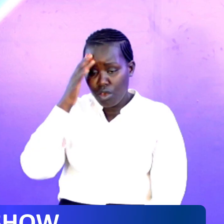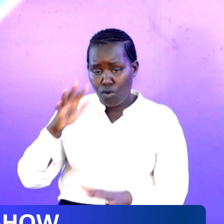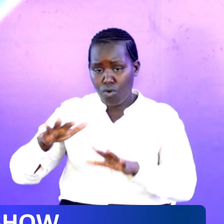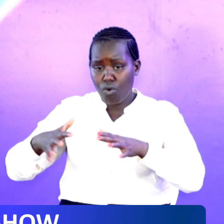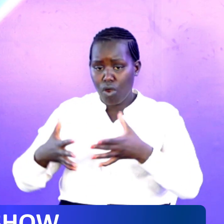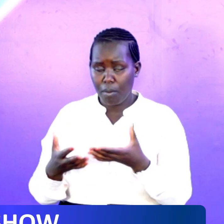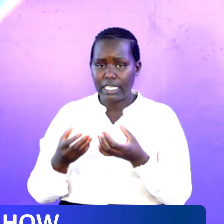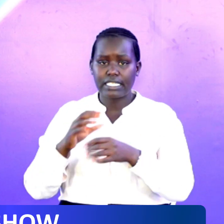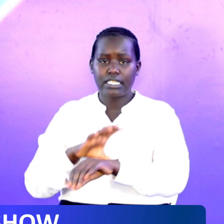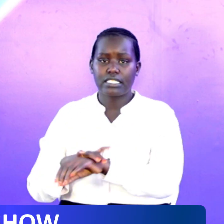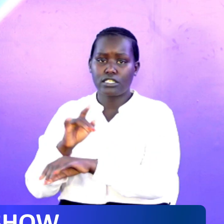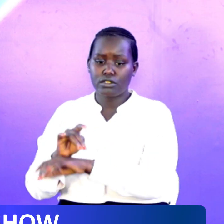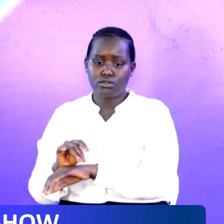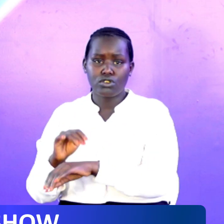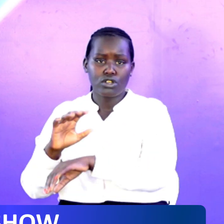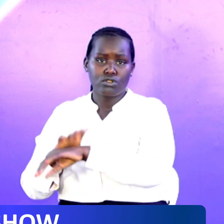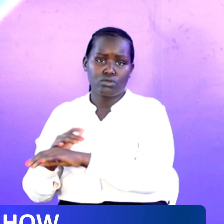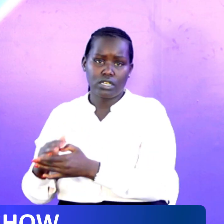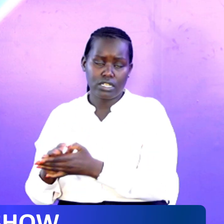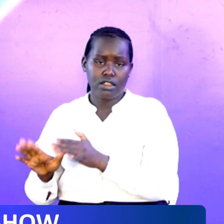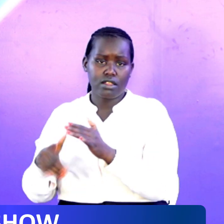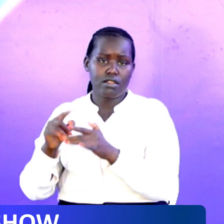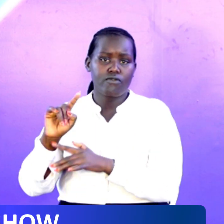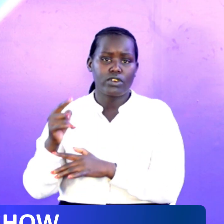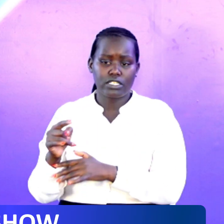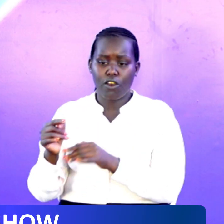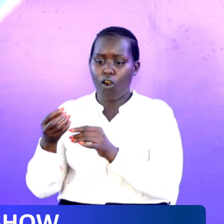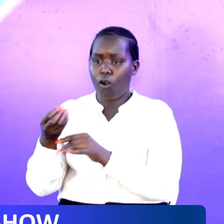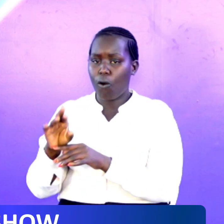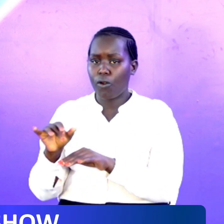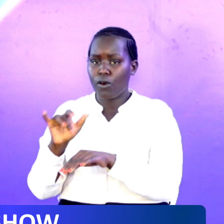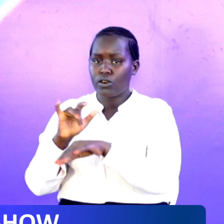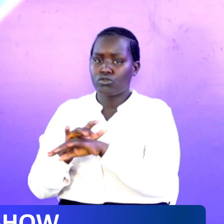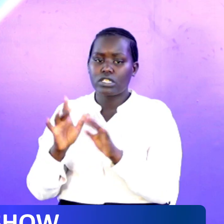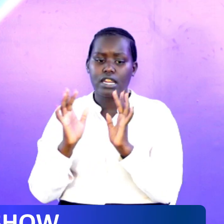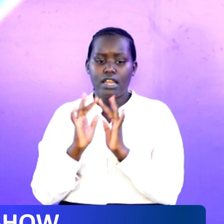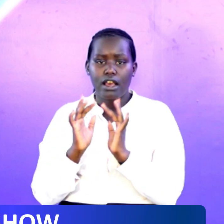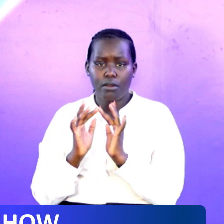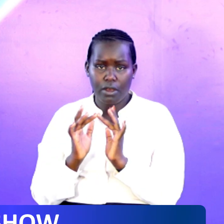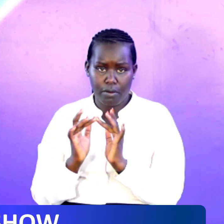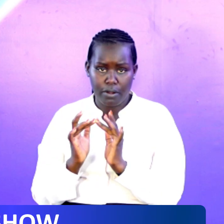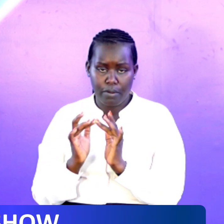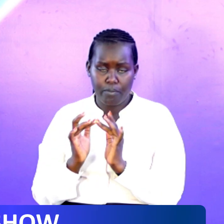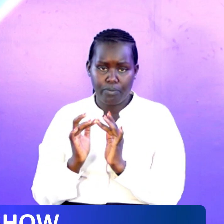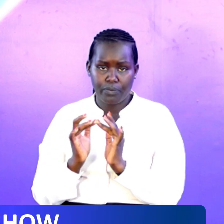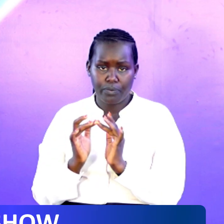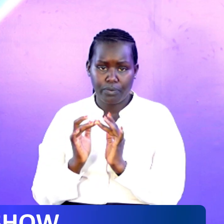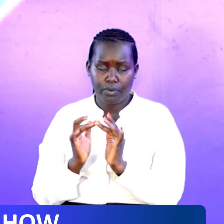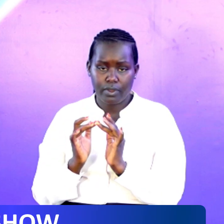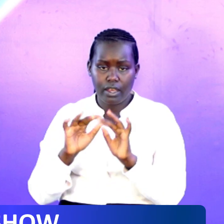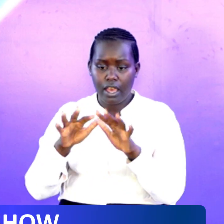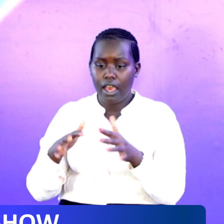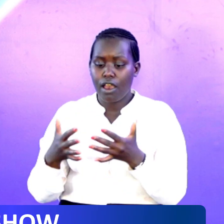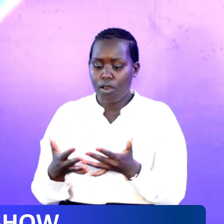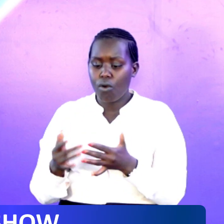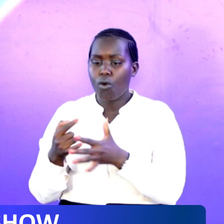takes you even to reach the first internet shop, even to send an email? They'll tell you, send us an email here if you want your views to be heard. What